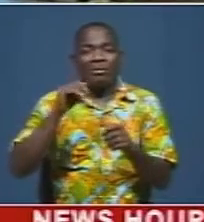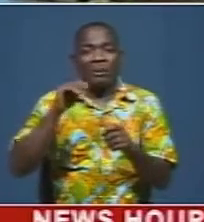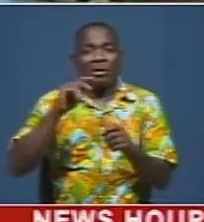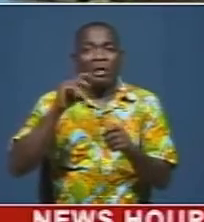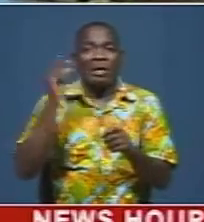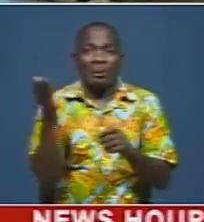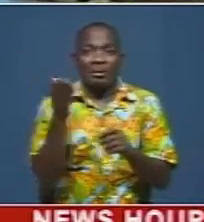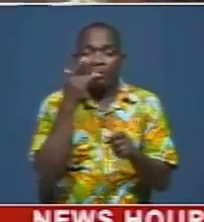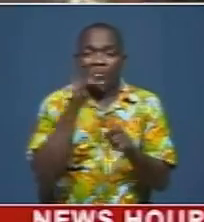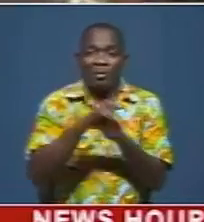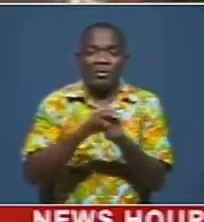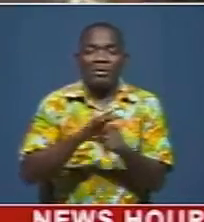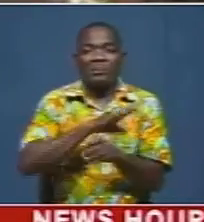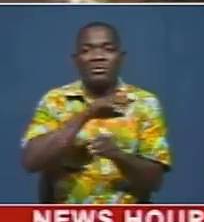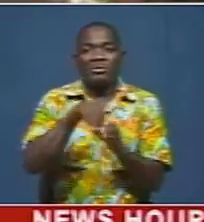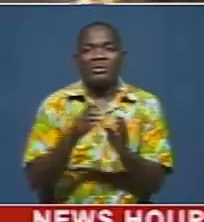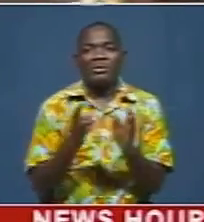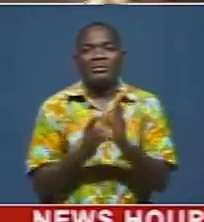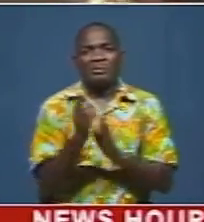project.